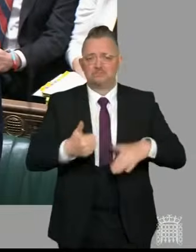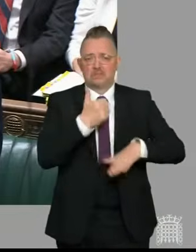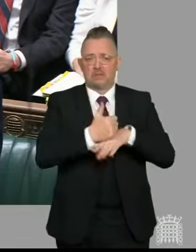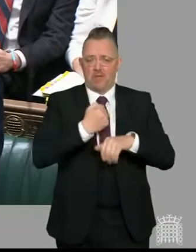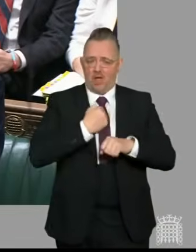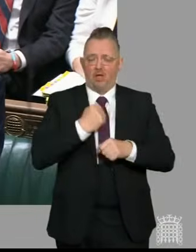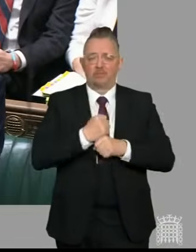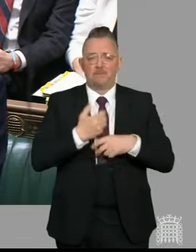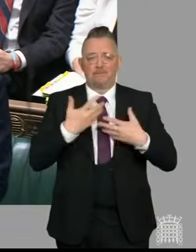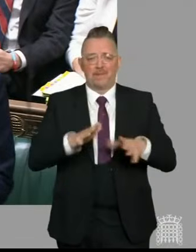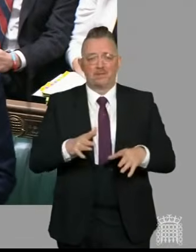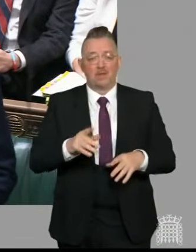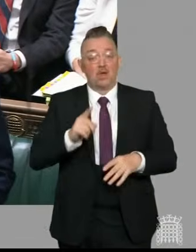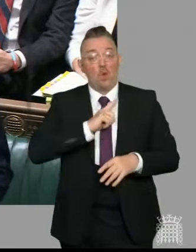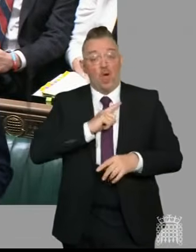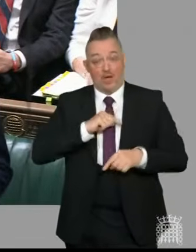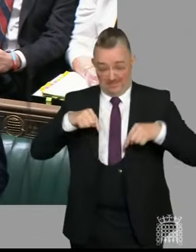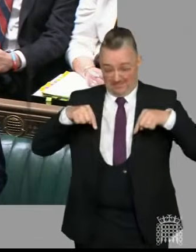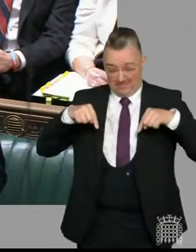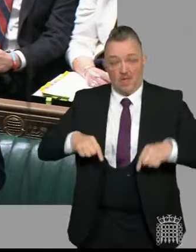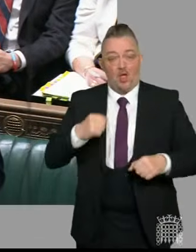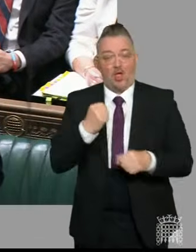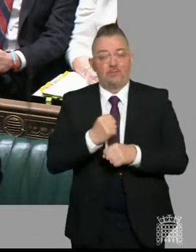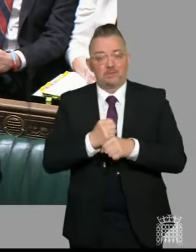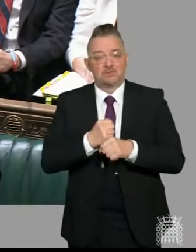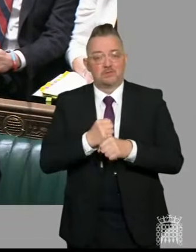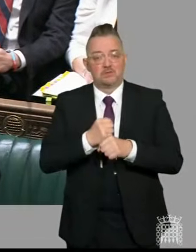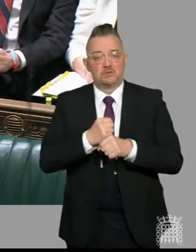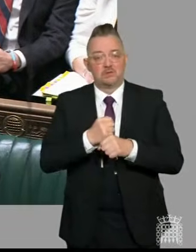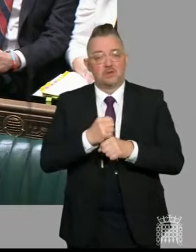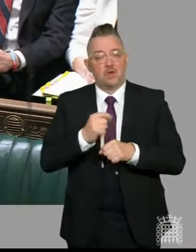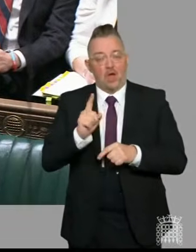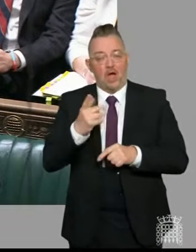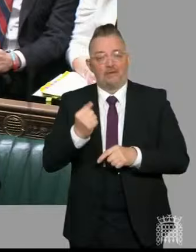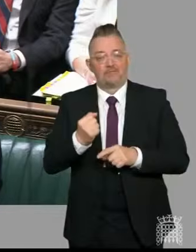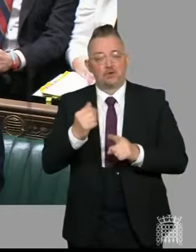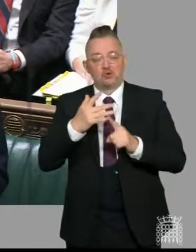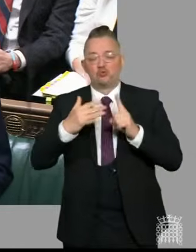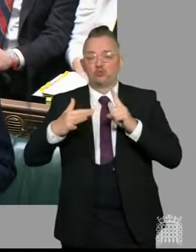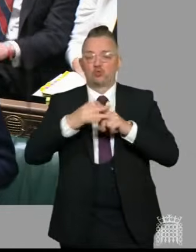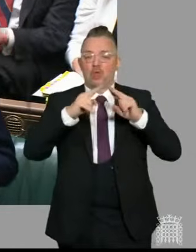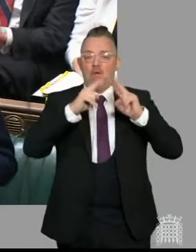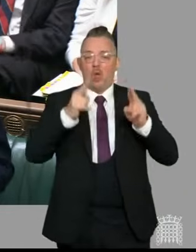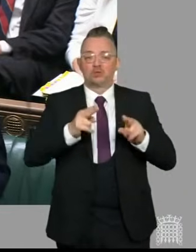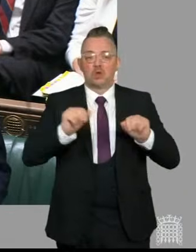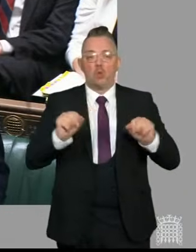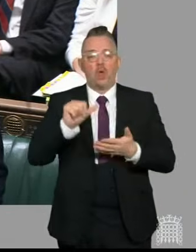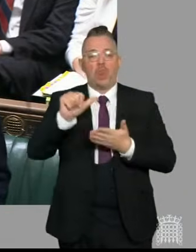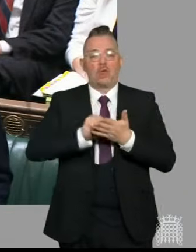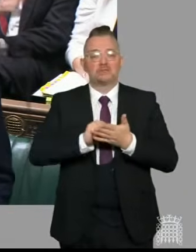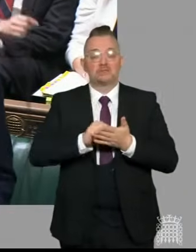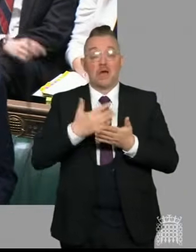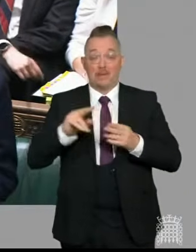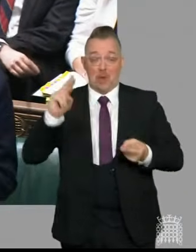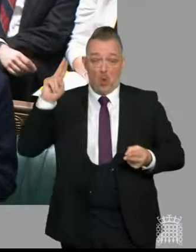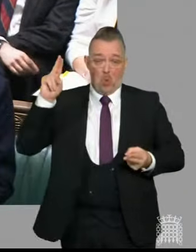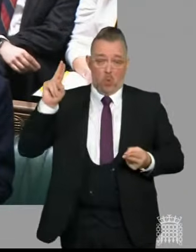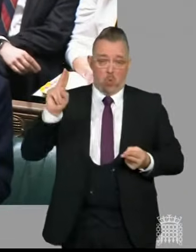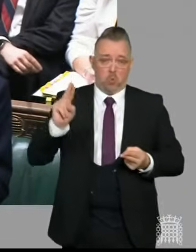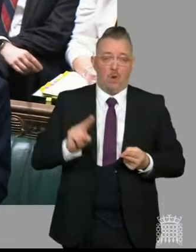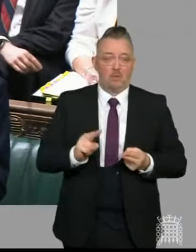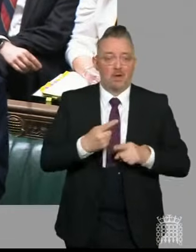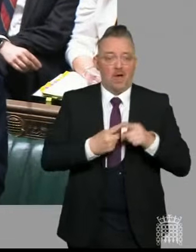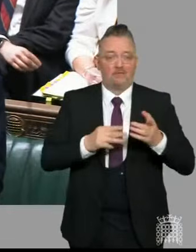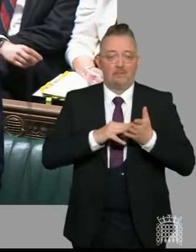has brought social housing waiting lists down by nearly 500,000 and delivered more affordable homes in the